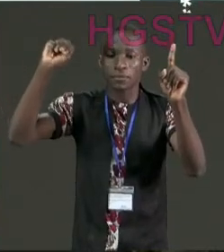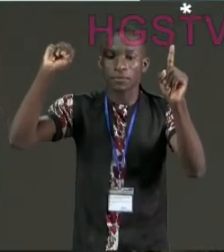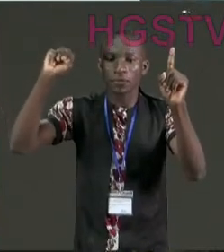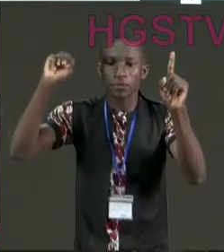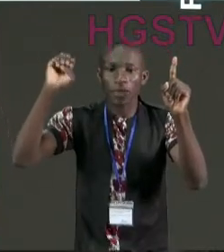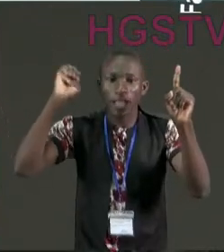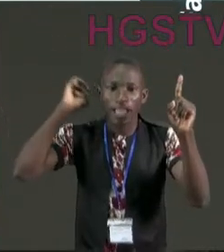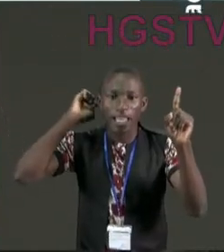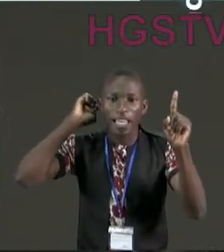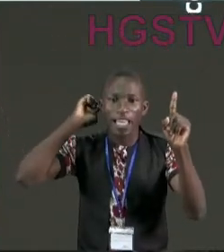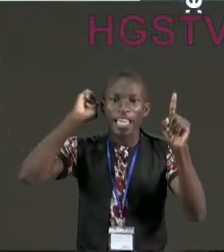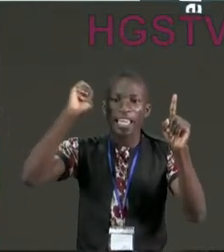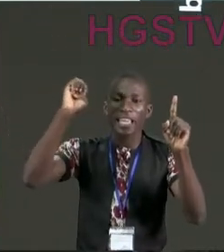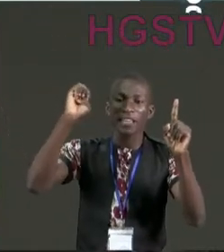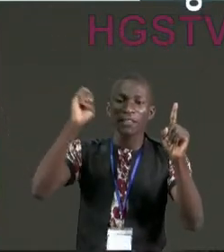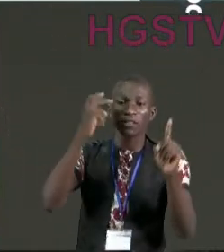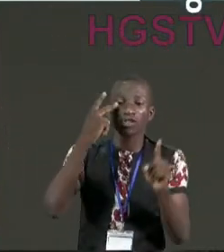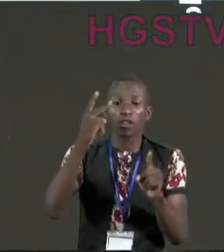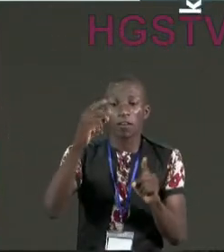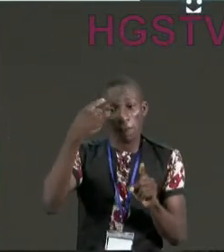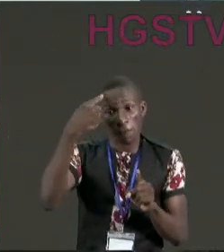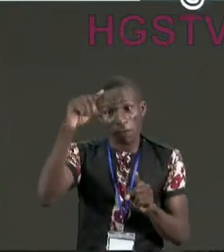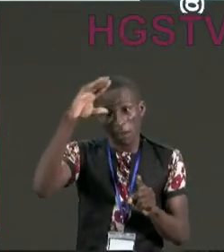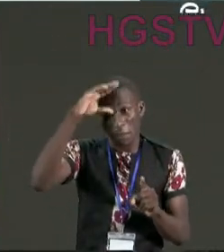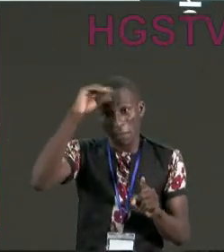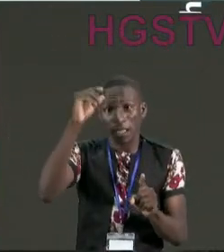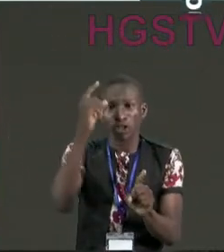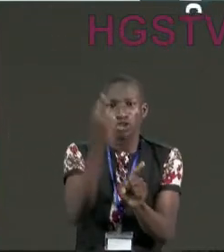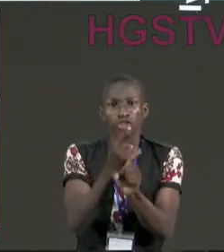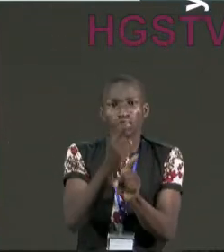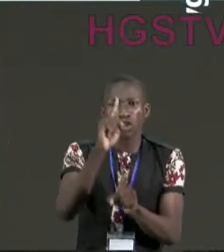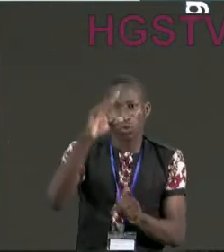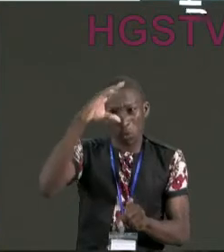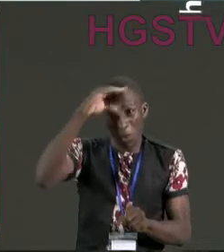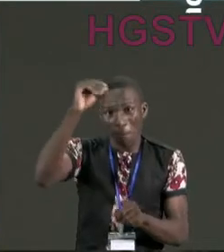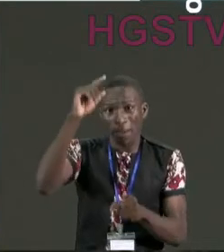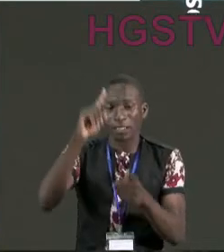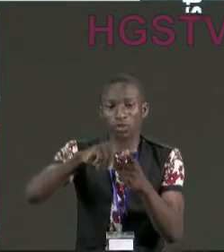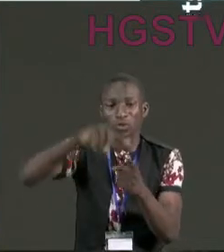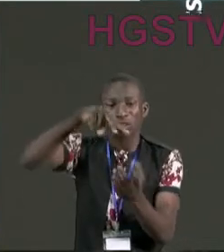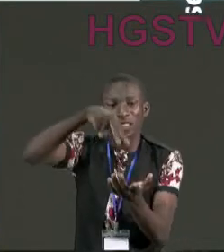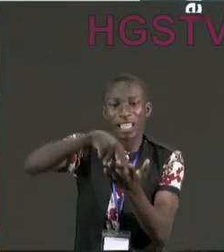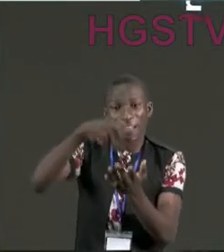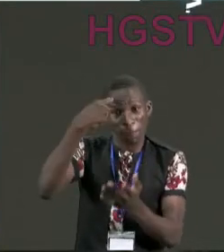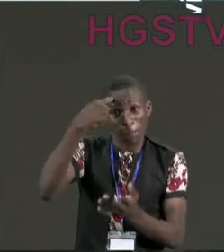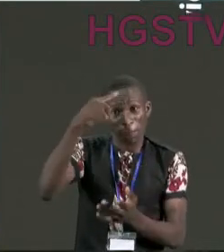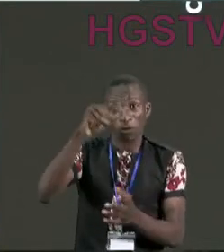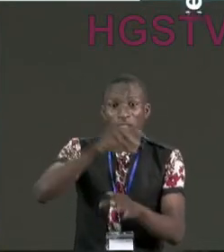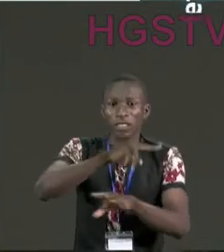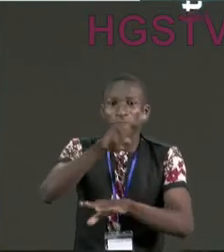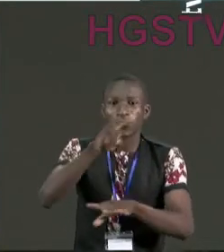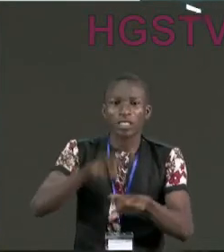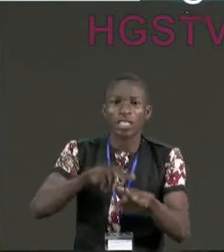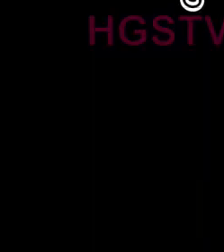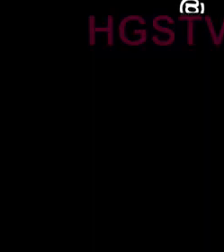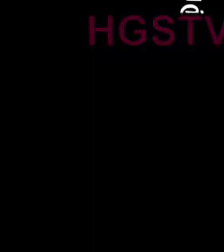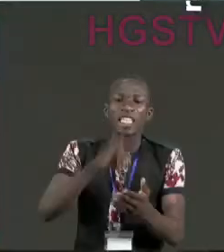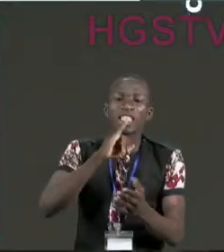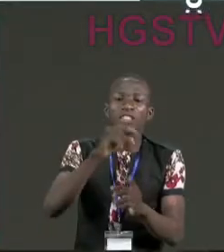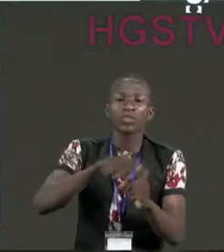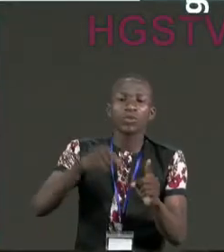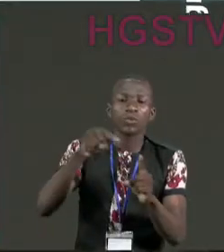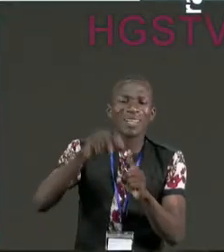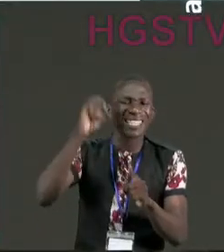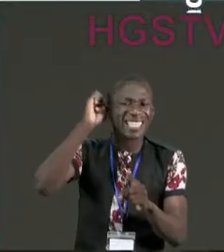he sought for a man, just one man, to stand in the gap for the nation. It was when he couldn't find